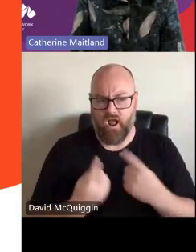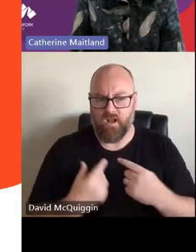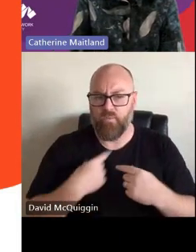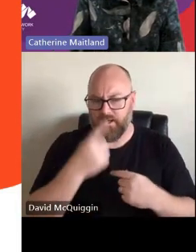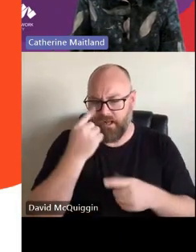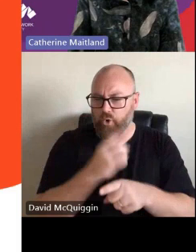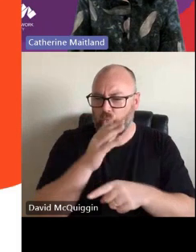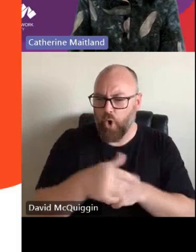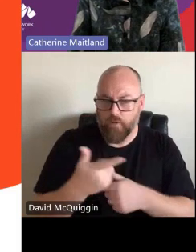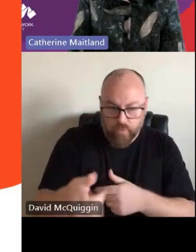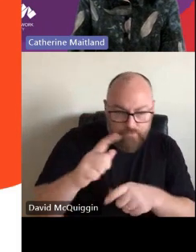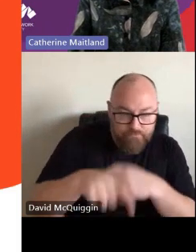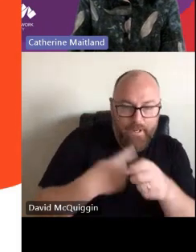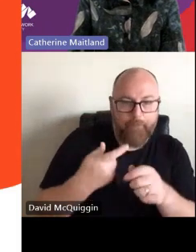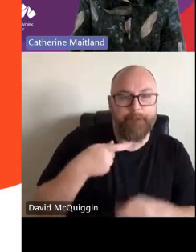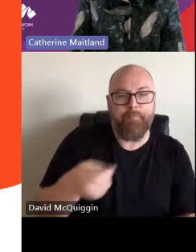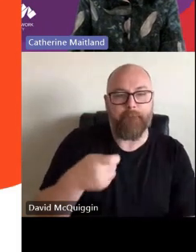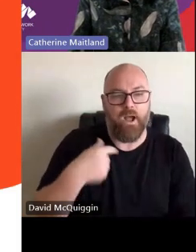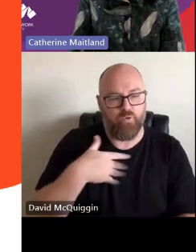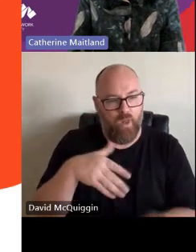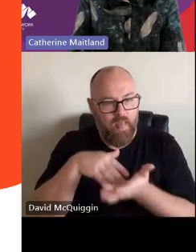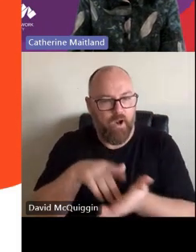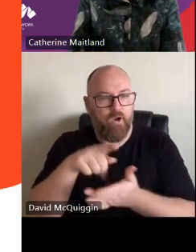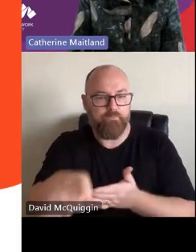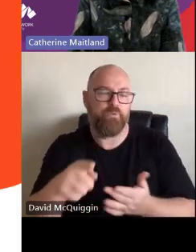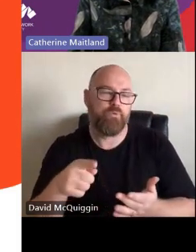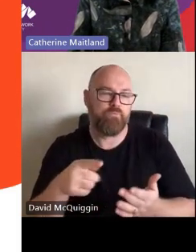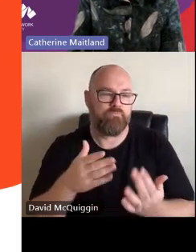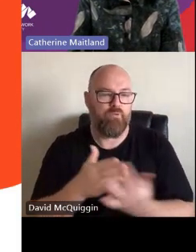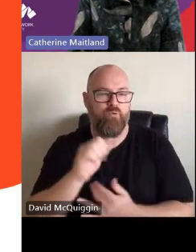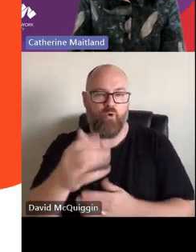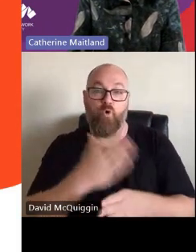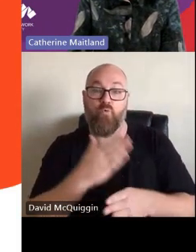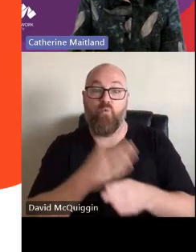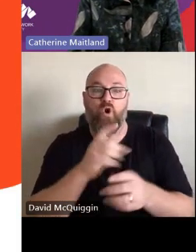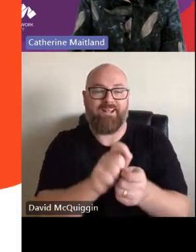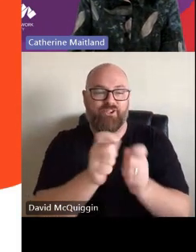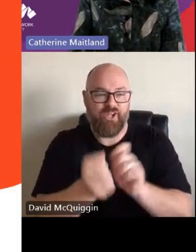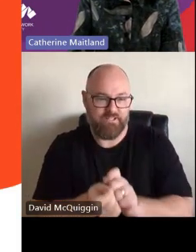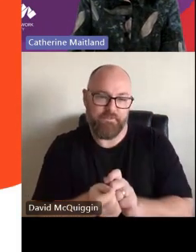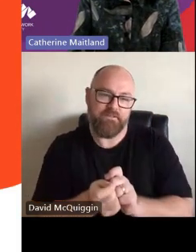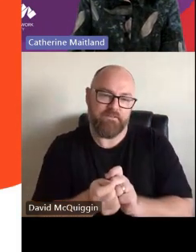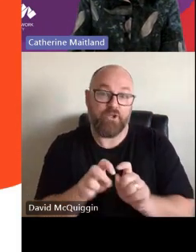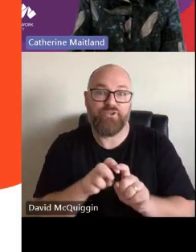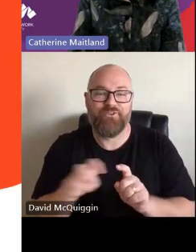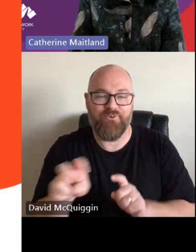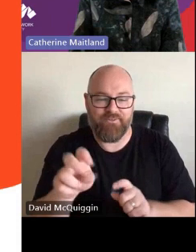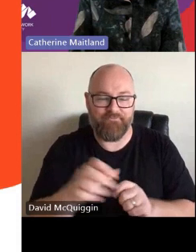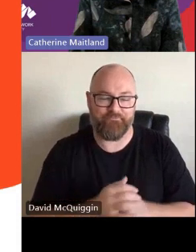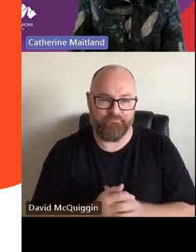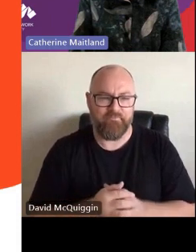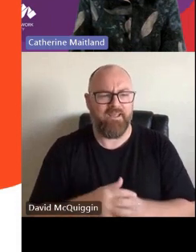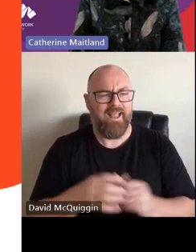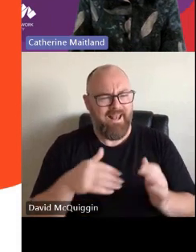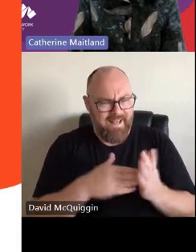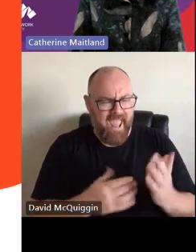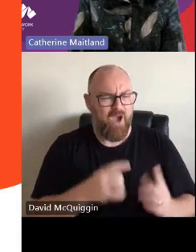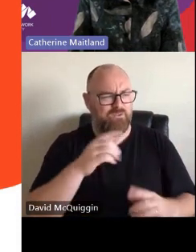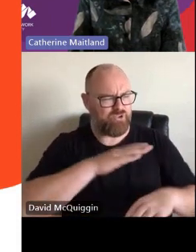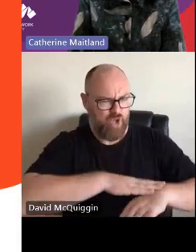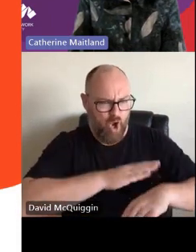membership that can support you on your workplace adjustments journey. It's time to prioritise fair and